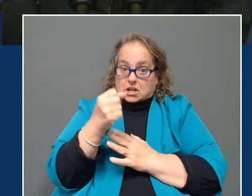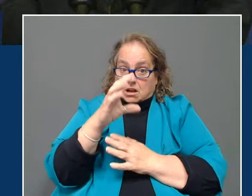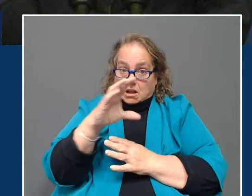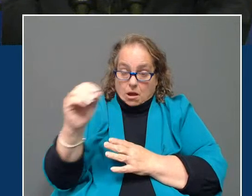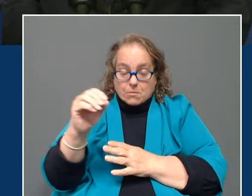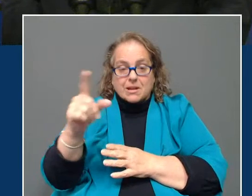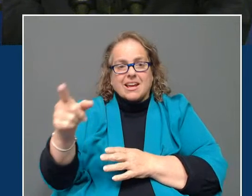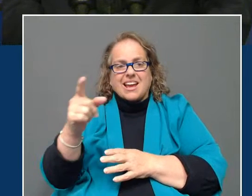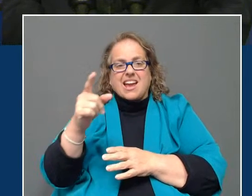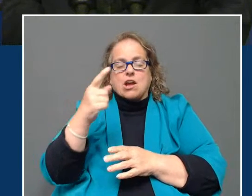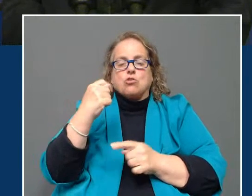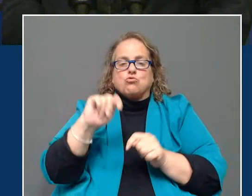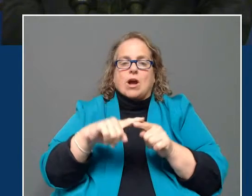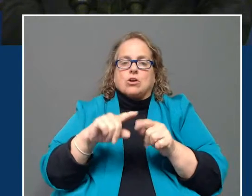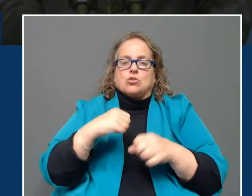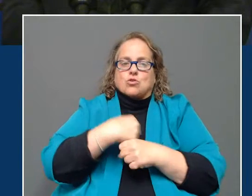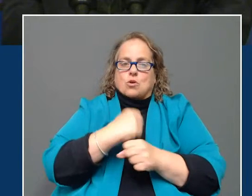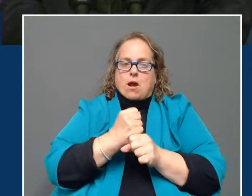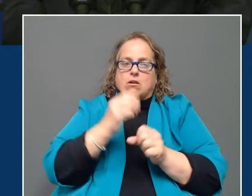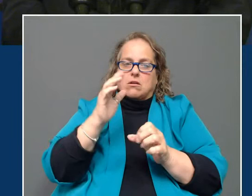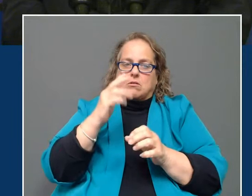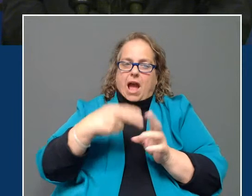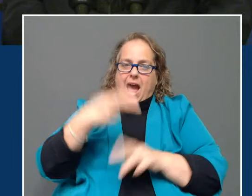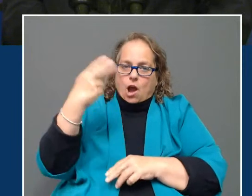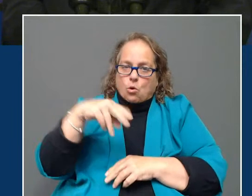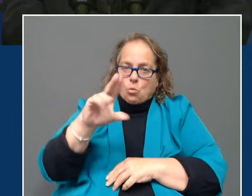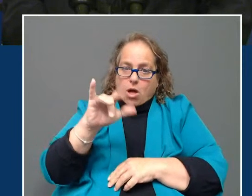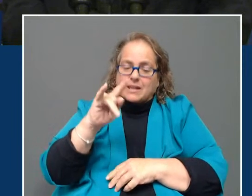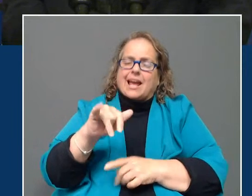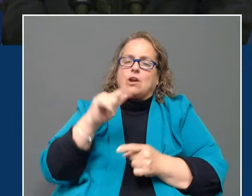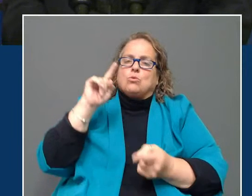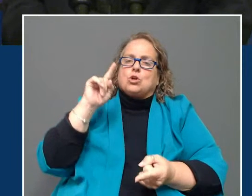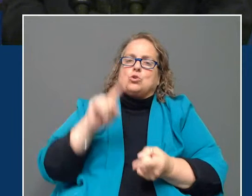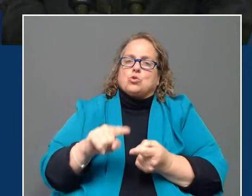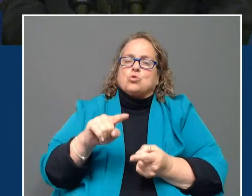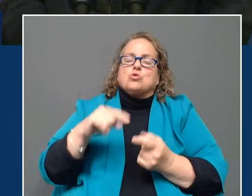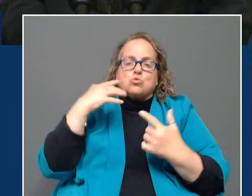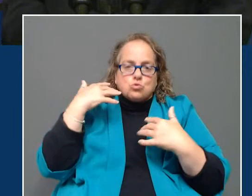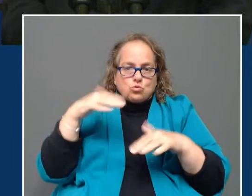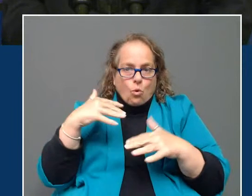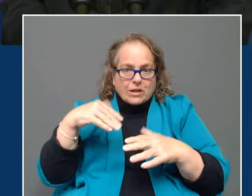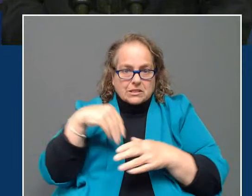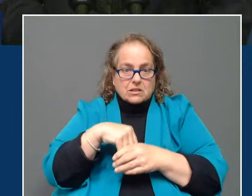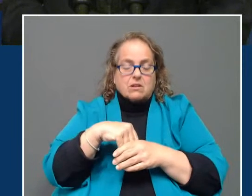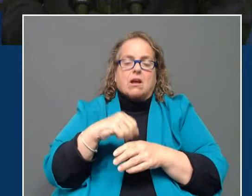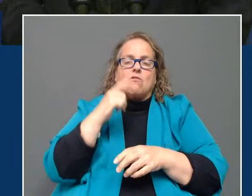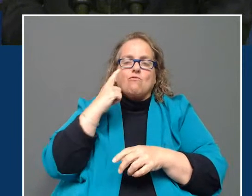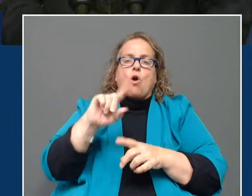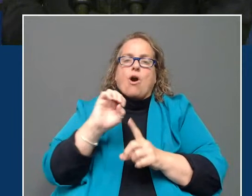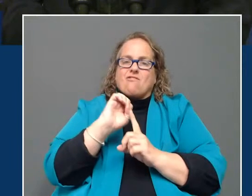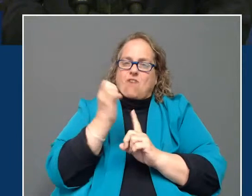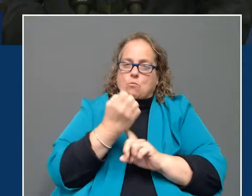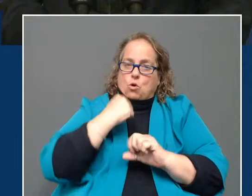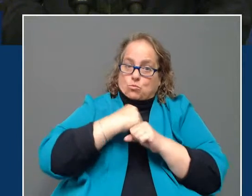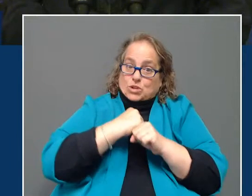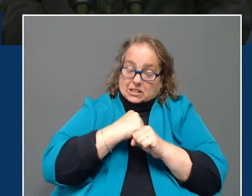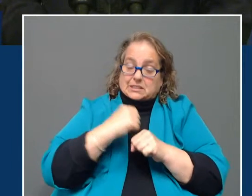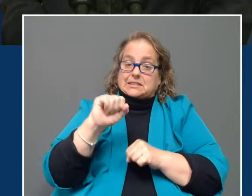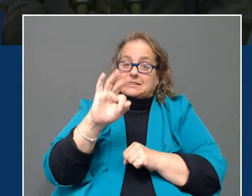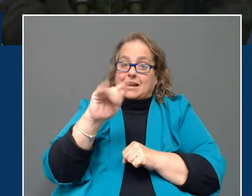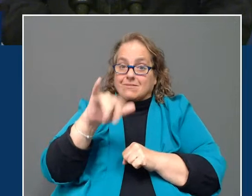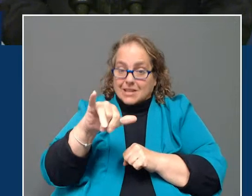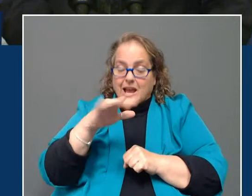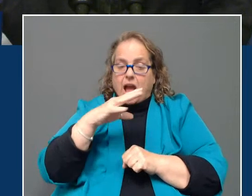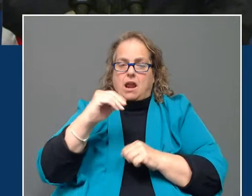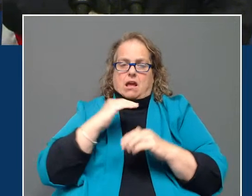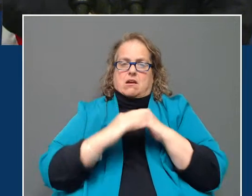The new facility will allow the company to increase its focus on environmental protection, safety, and comfort across its products.